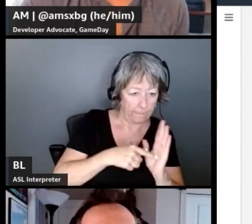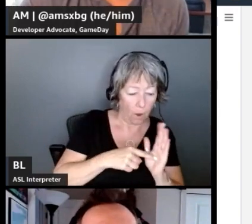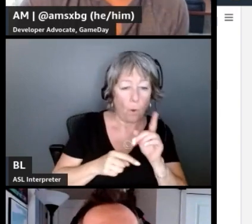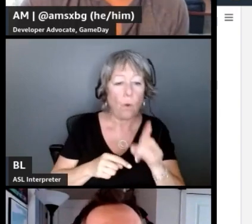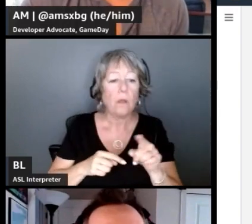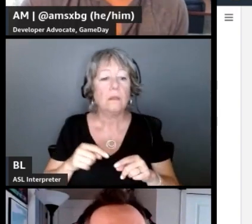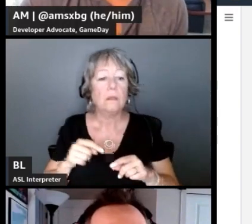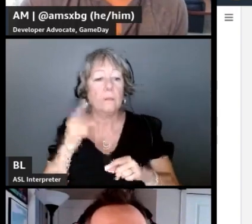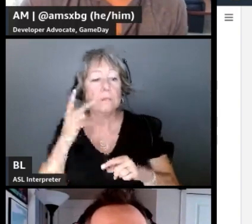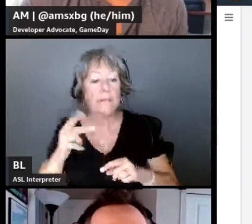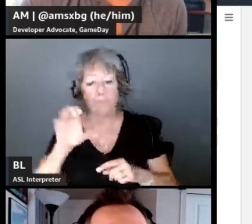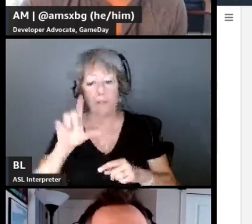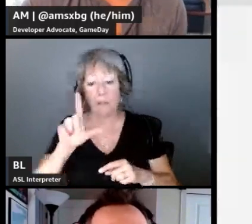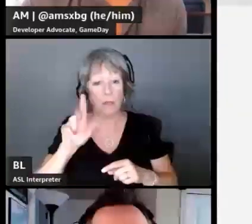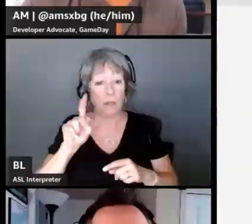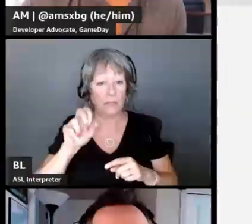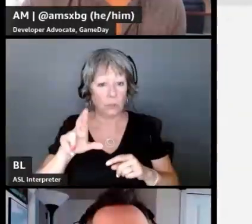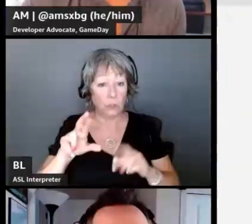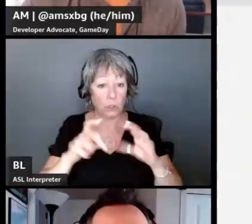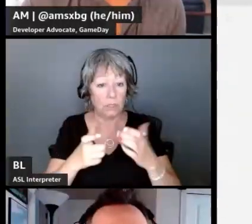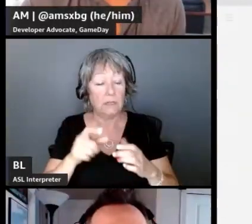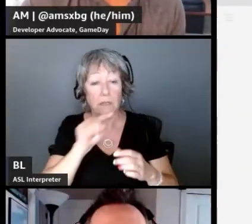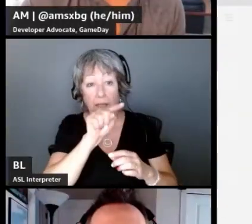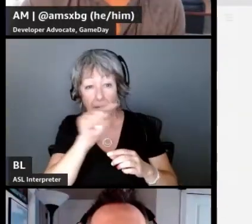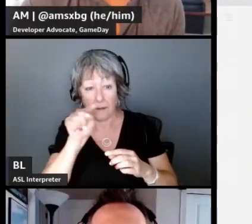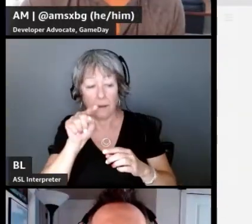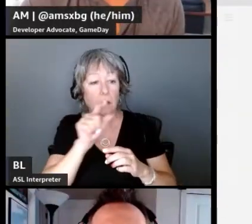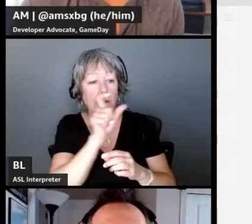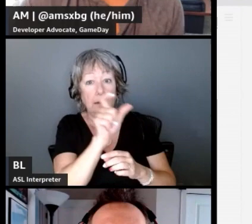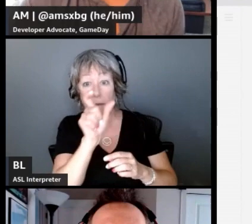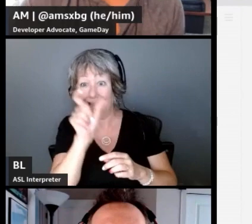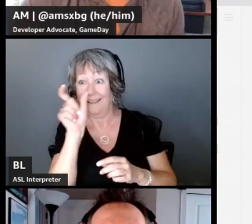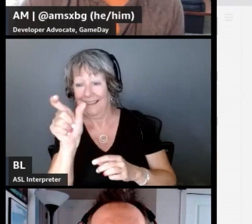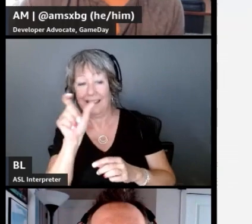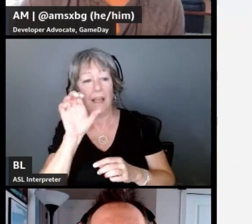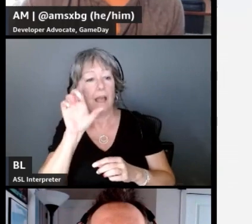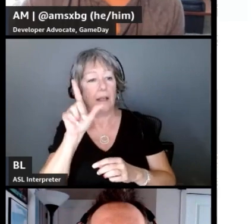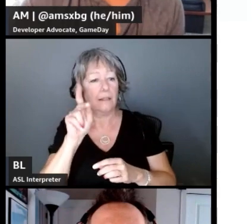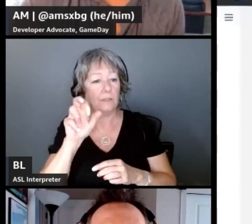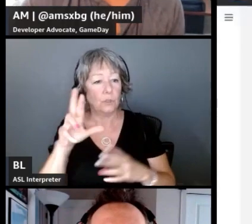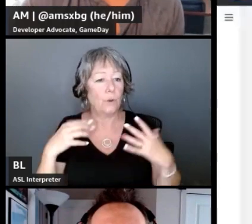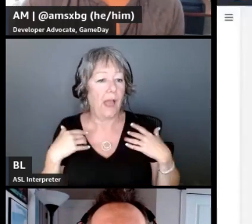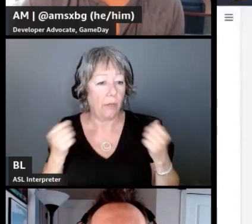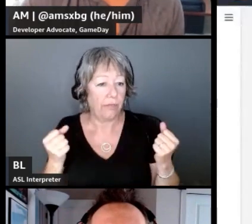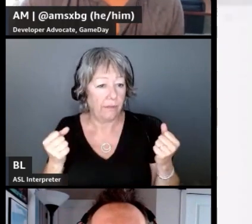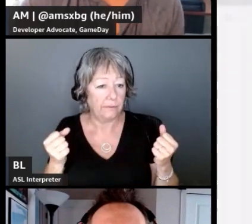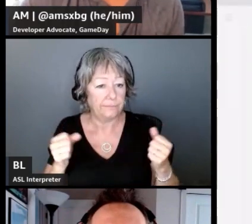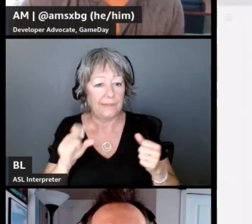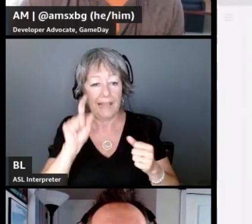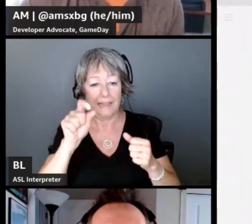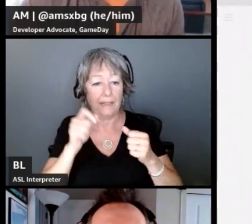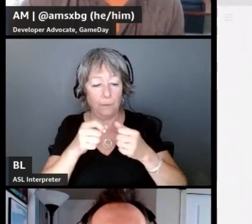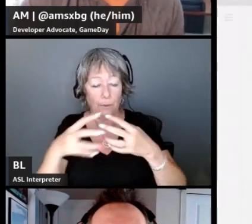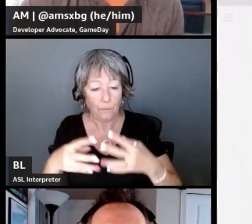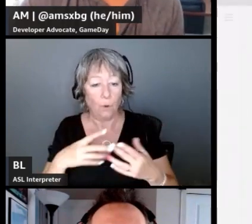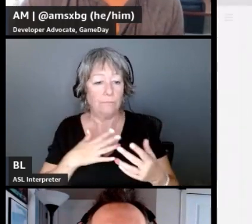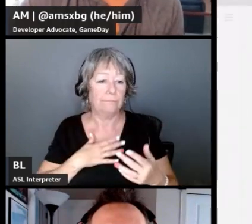cluster. And then if you go to the cluster health page, right? Sorry, this is my bad.